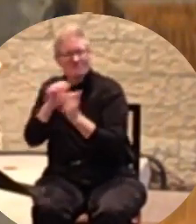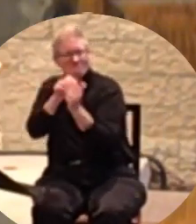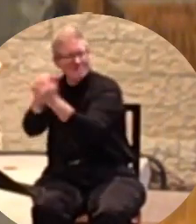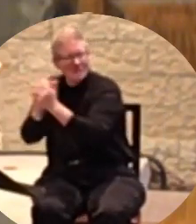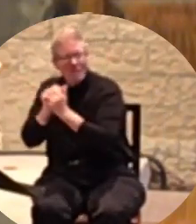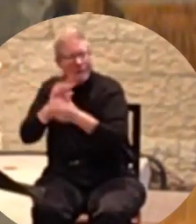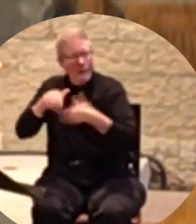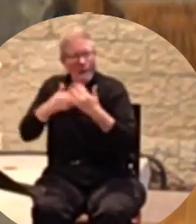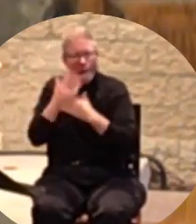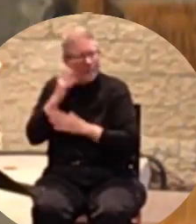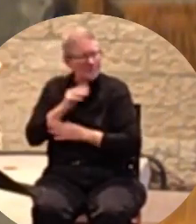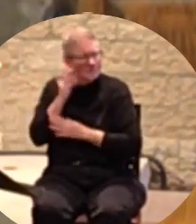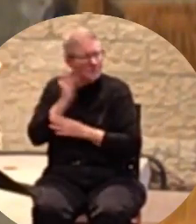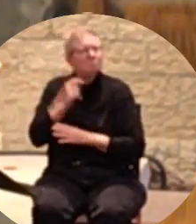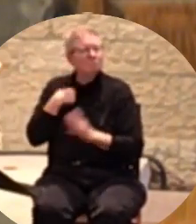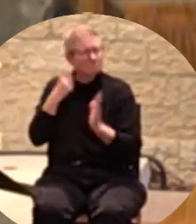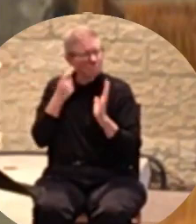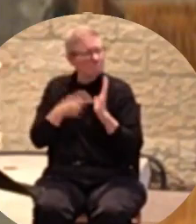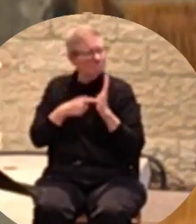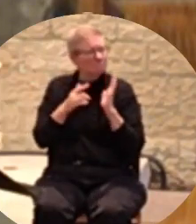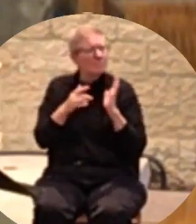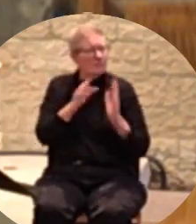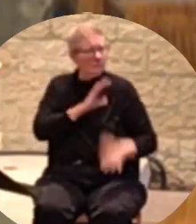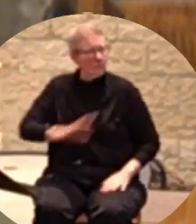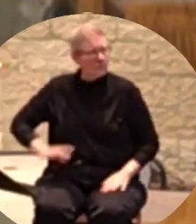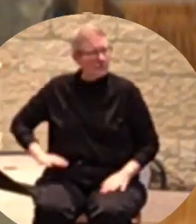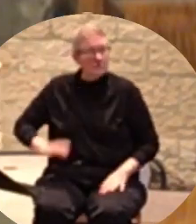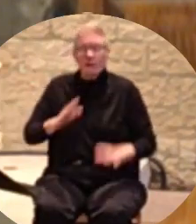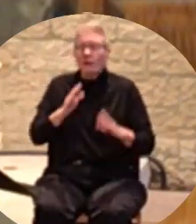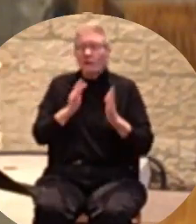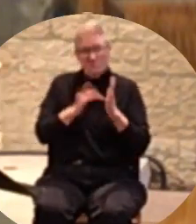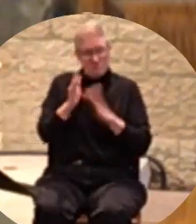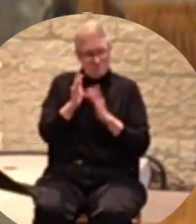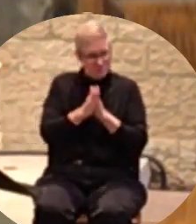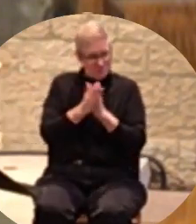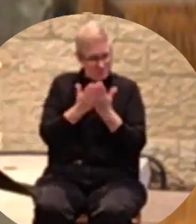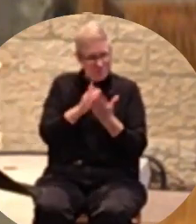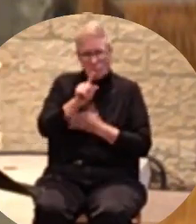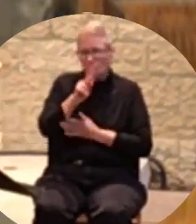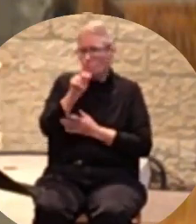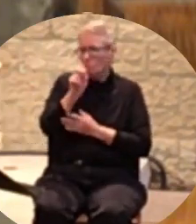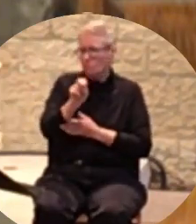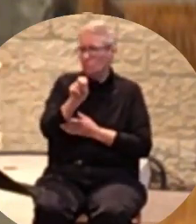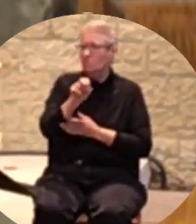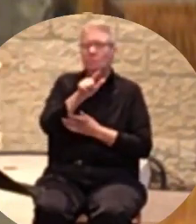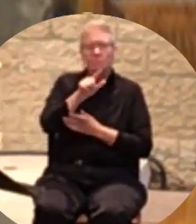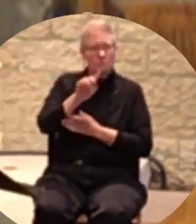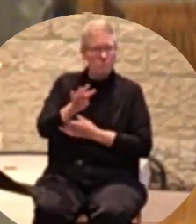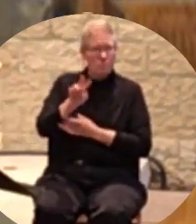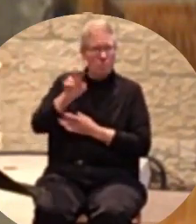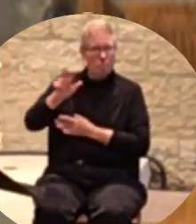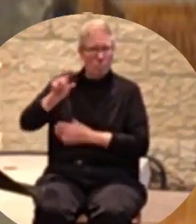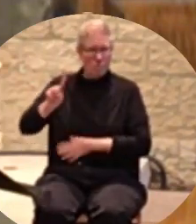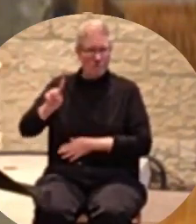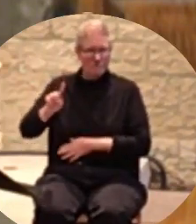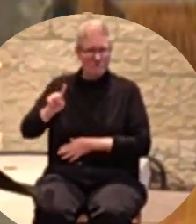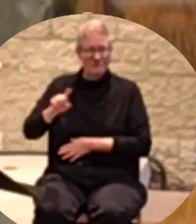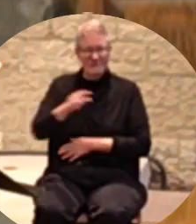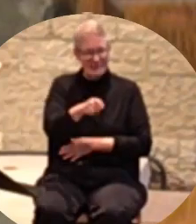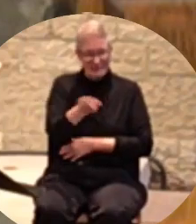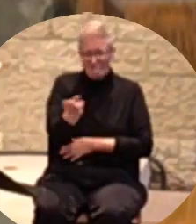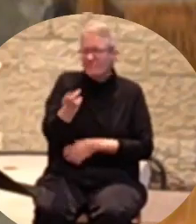And Scripture tells us in Luke 24:31, then their eyes were opened and they recognized